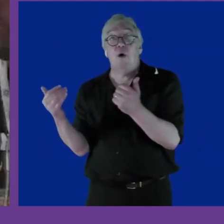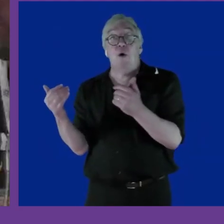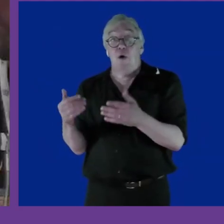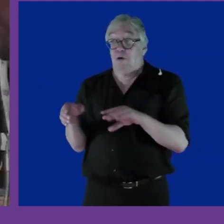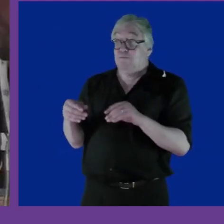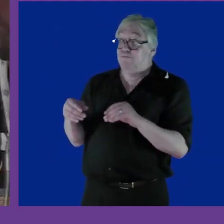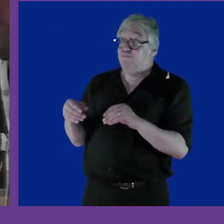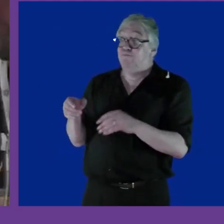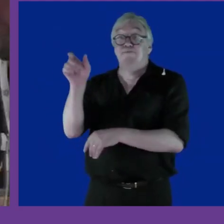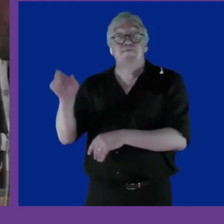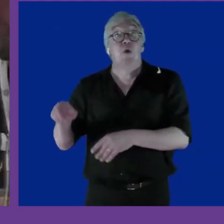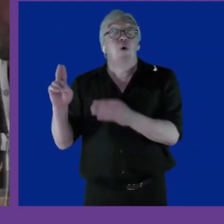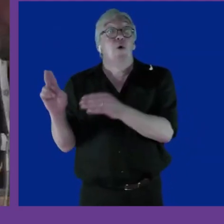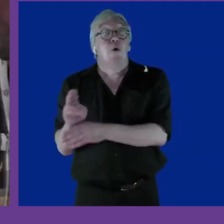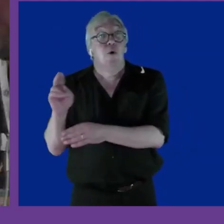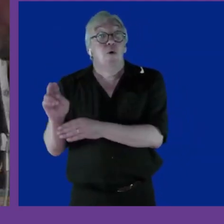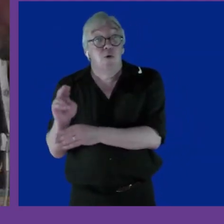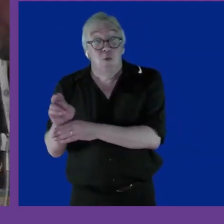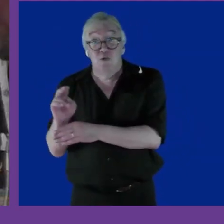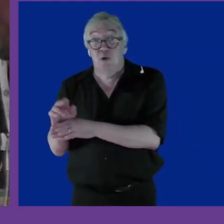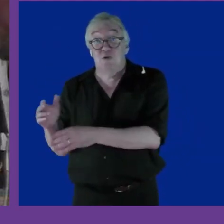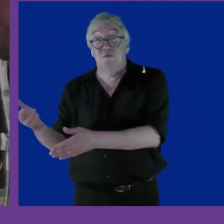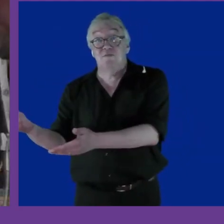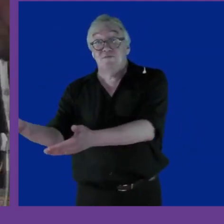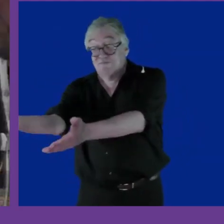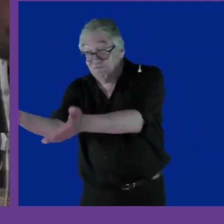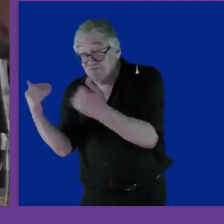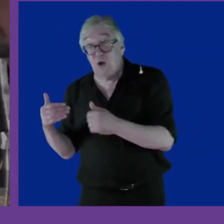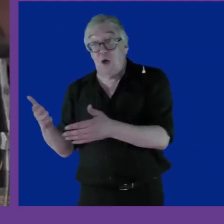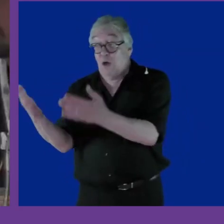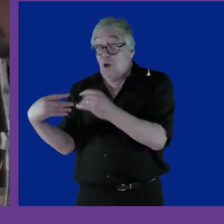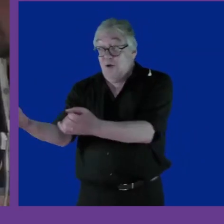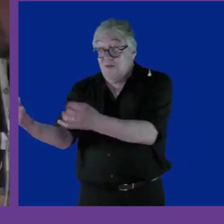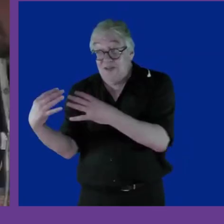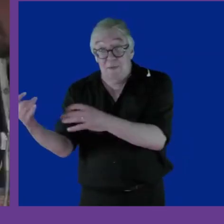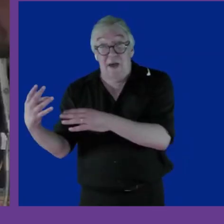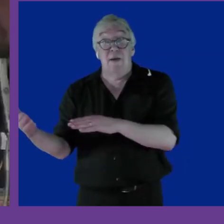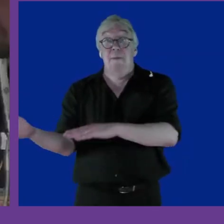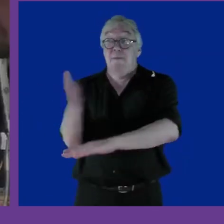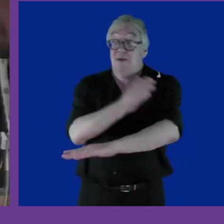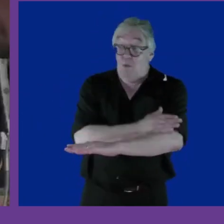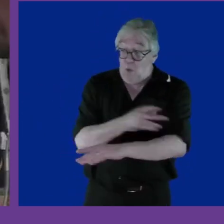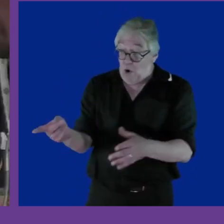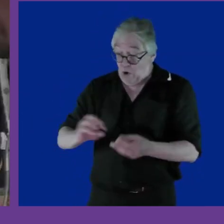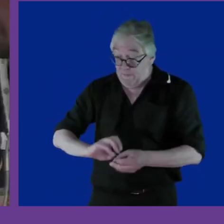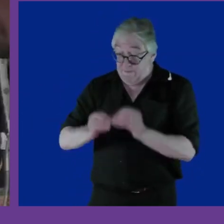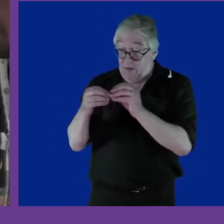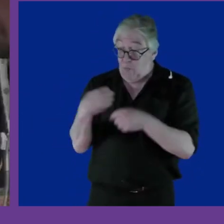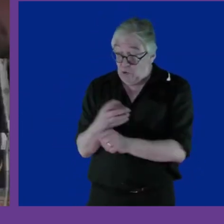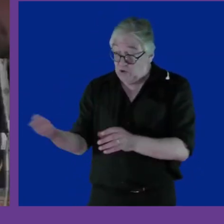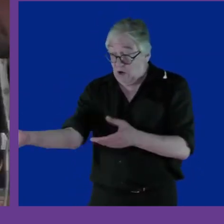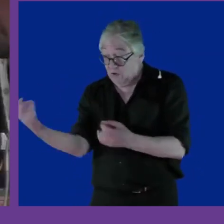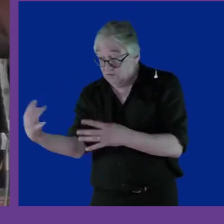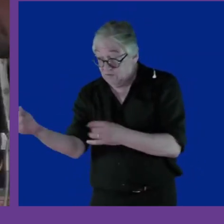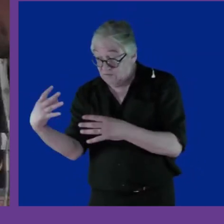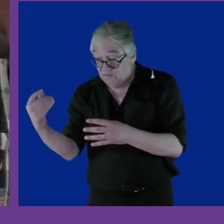customers before you implement new solutions, and obviously after you've implemented them, will mean that you're not just ticking